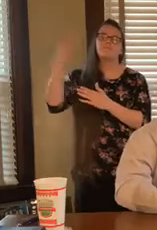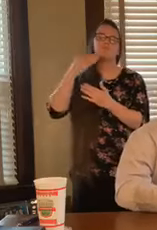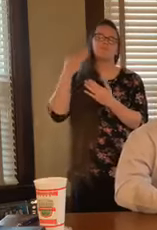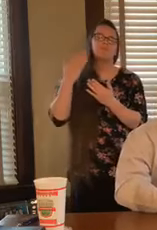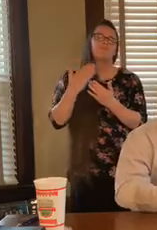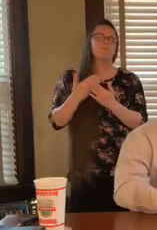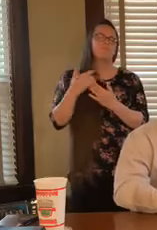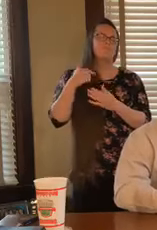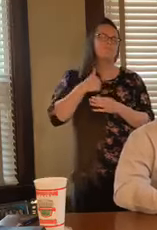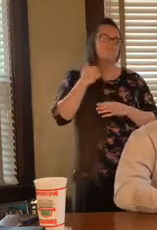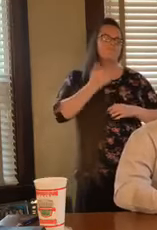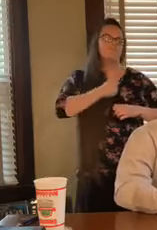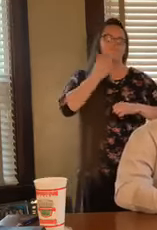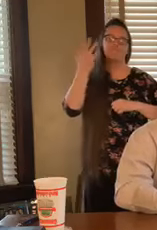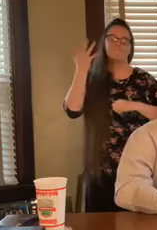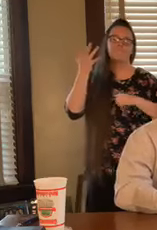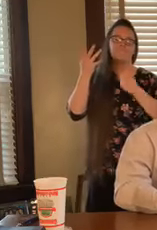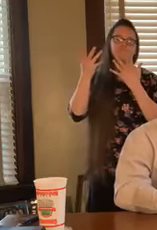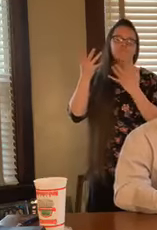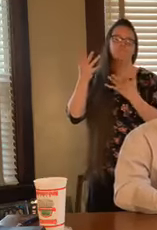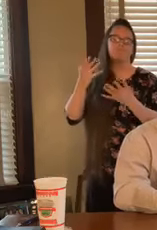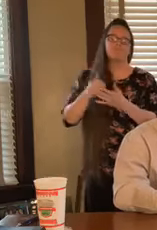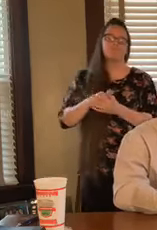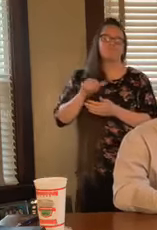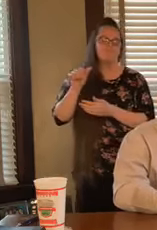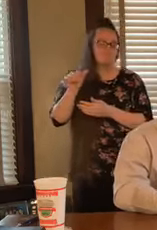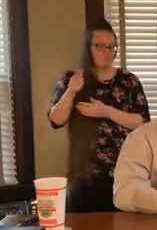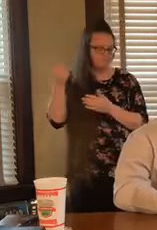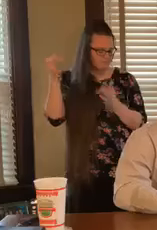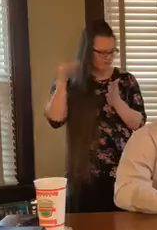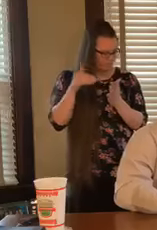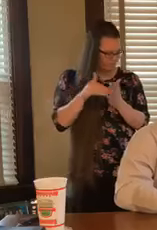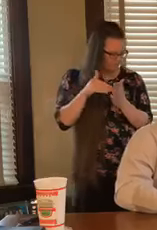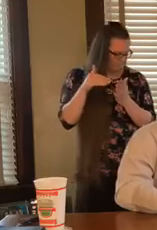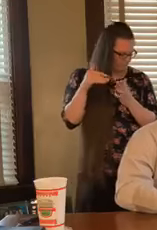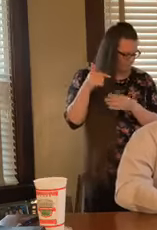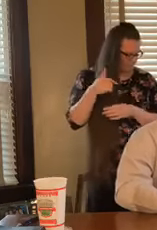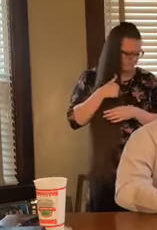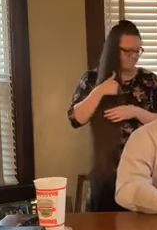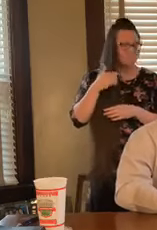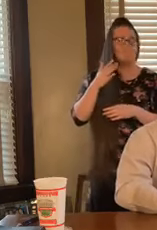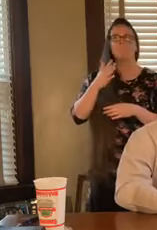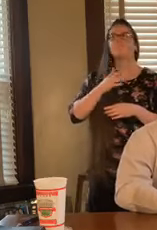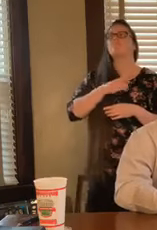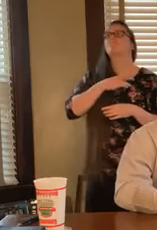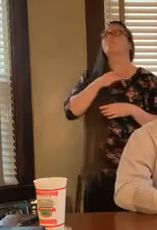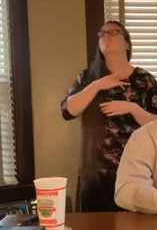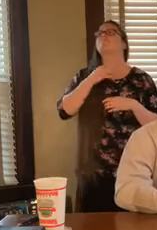Reasons for my heart.